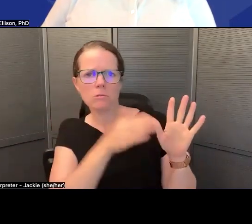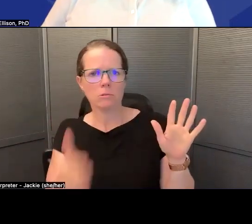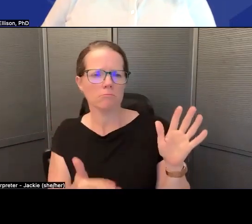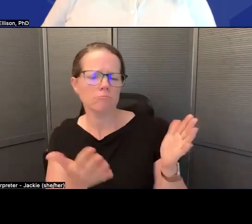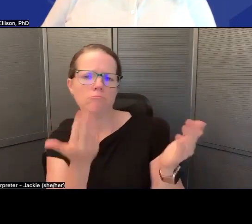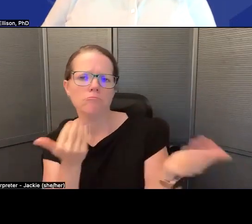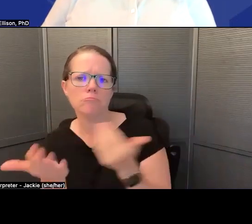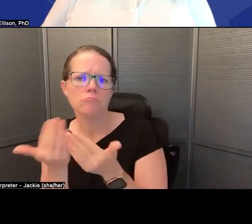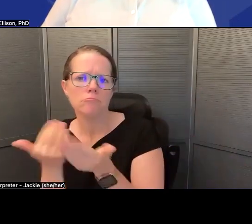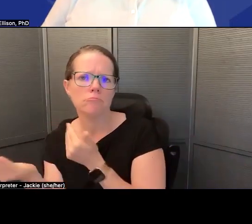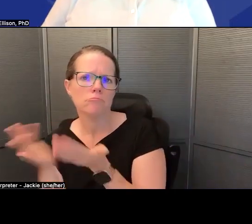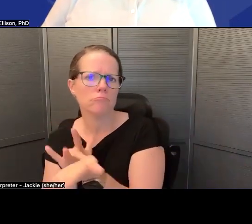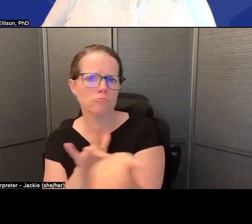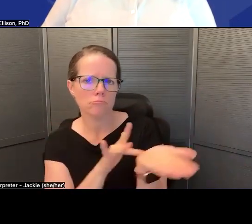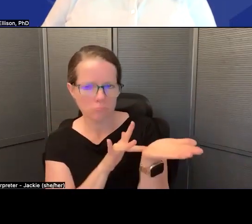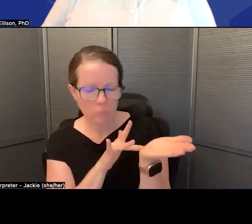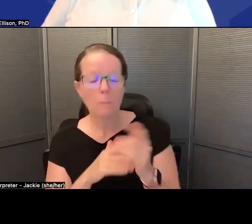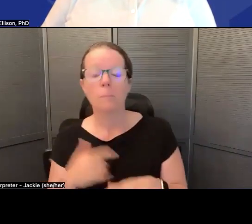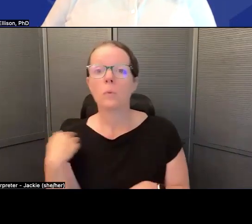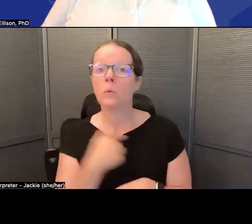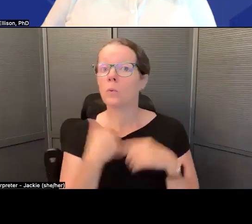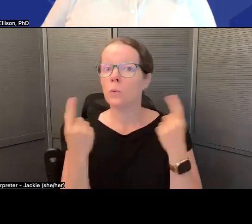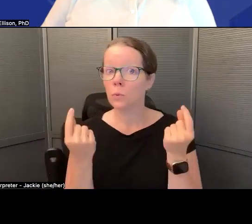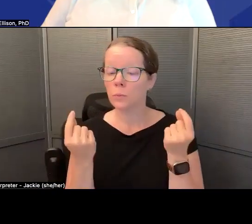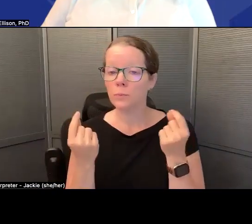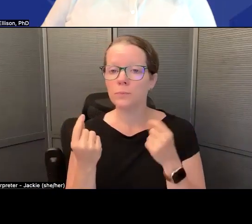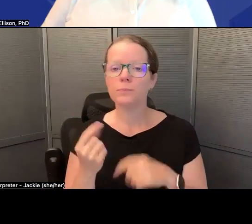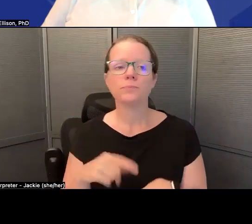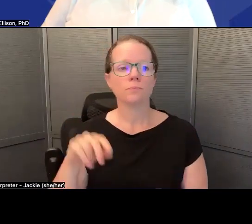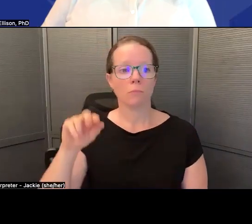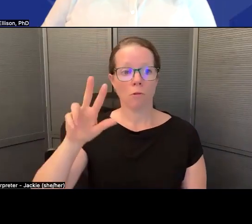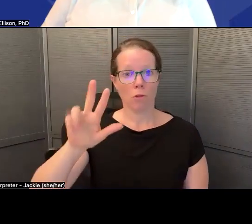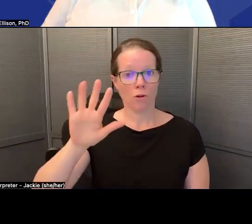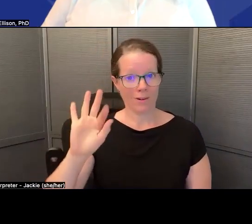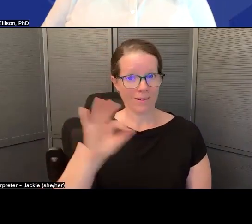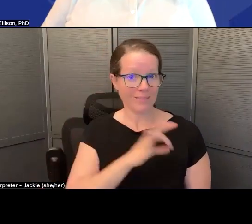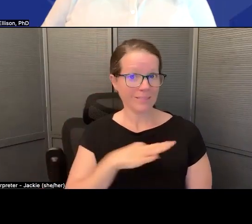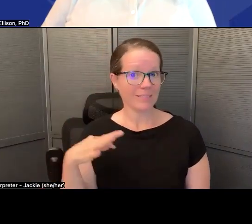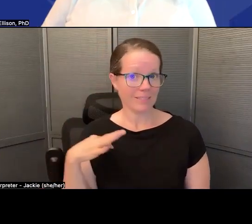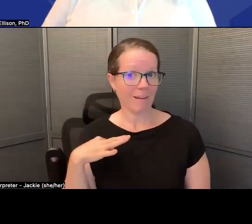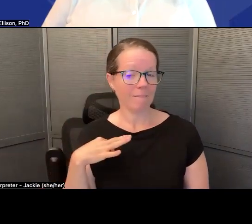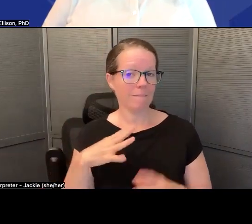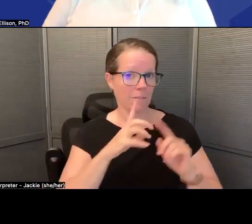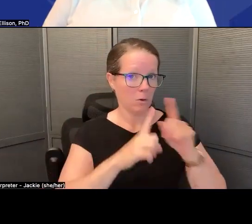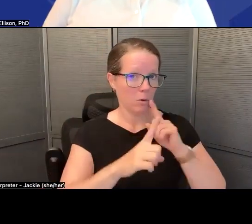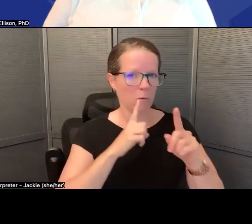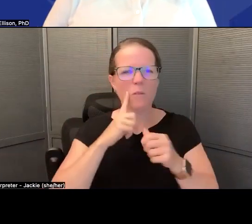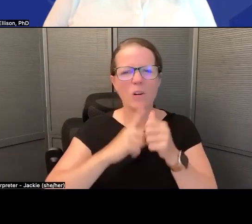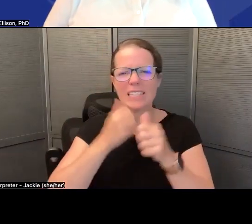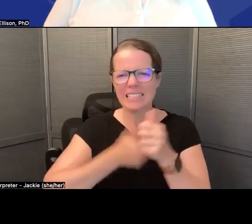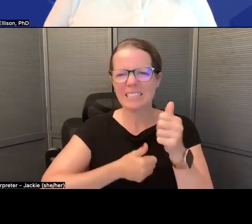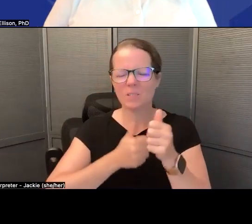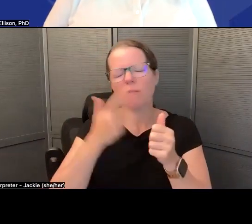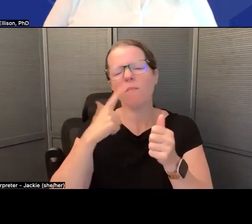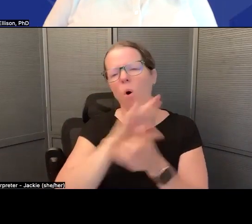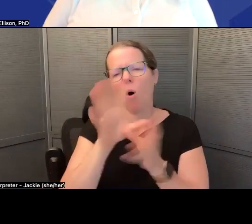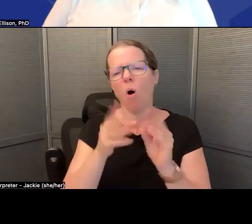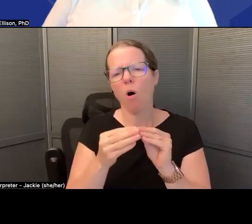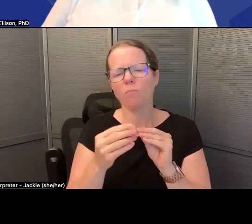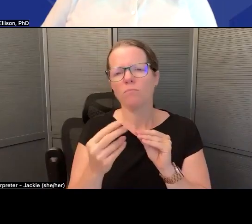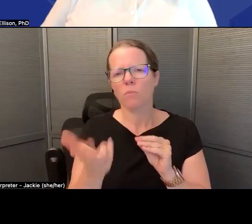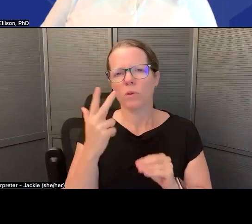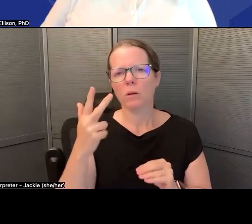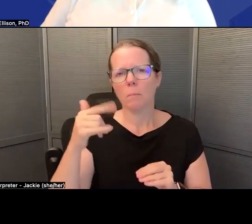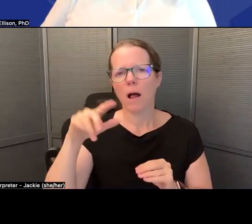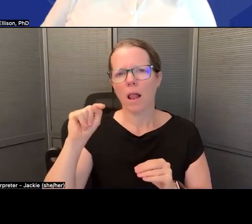So we had 39 staff interviews at all 3 pilot units. We used a